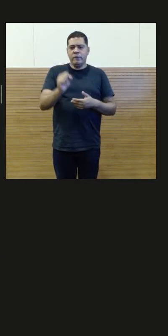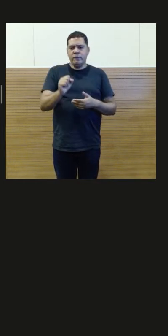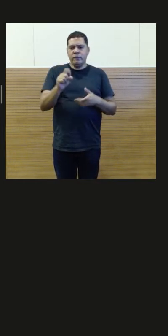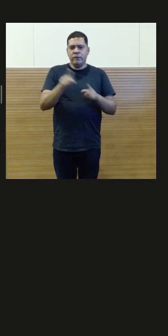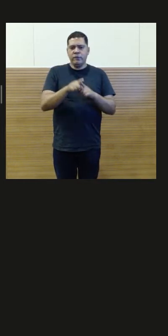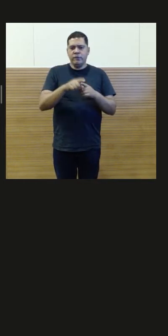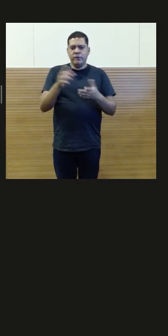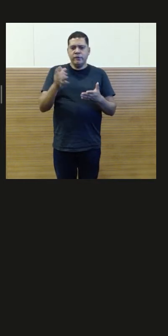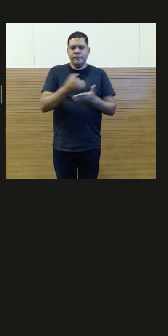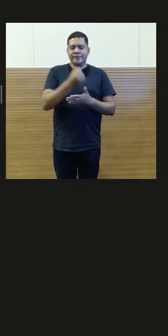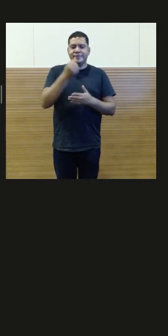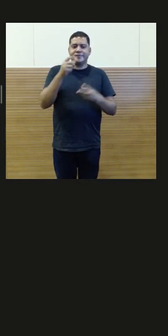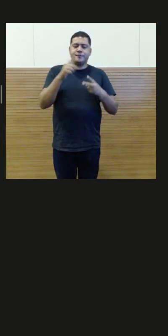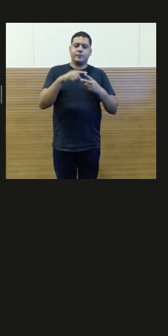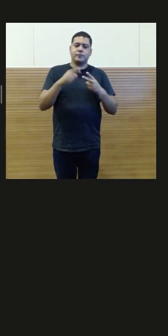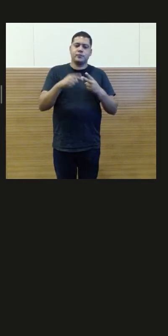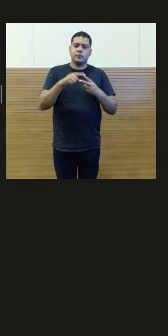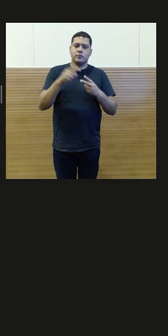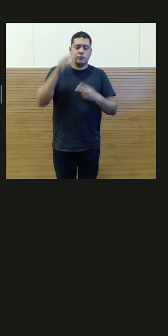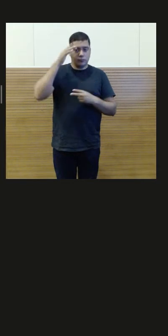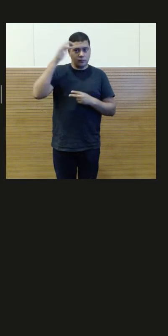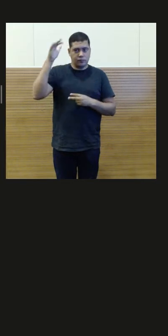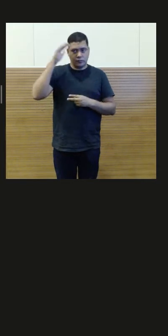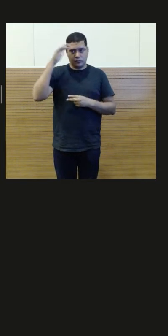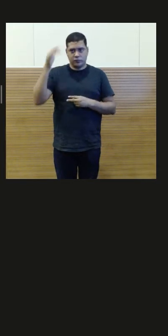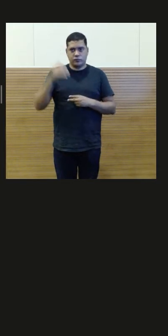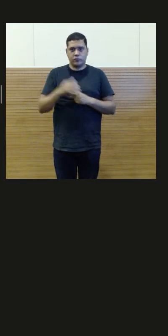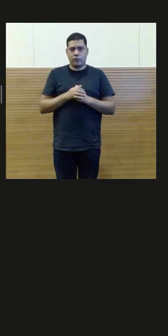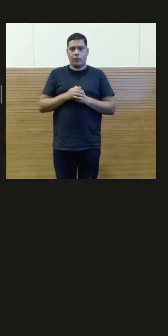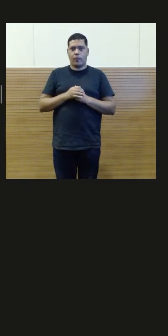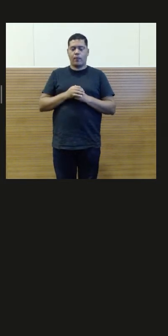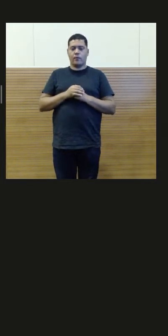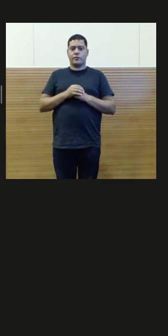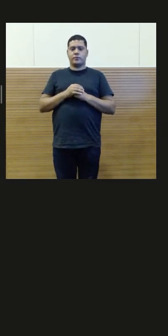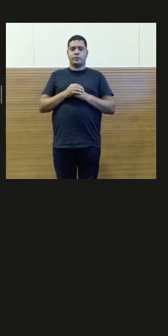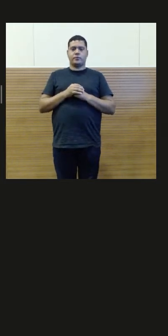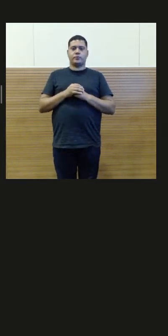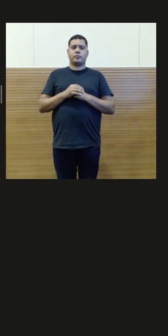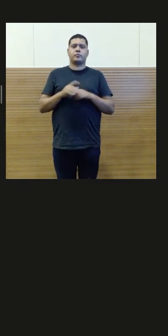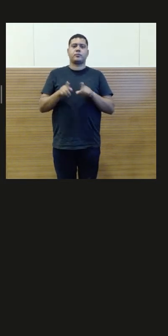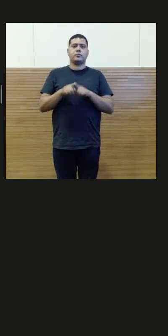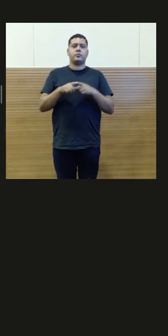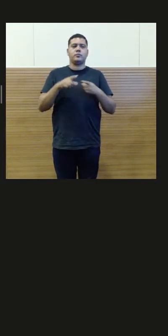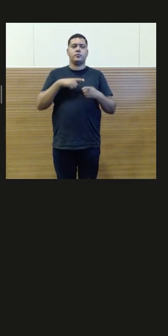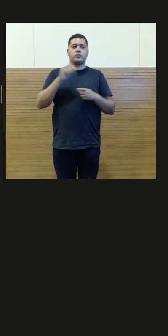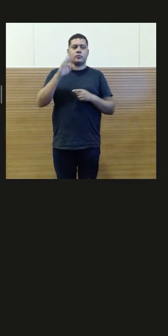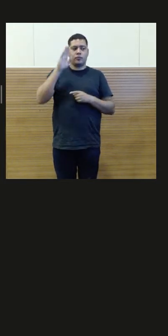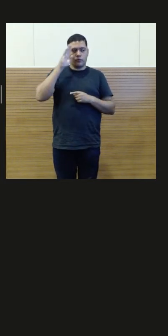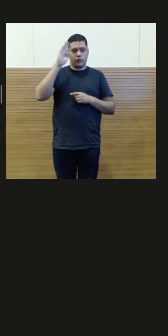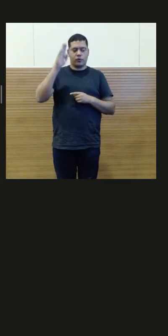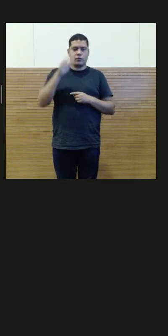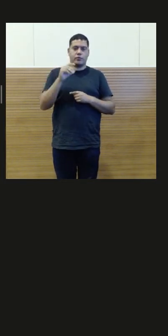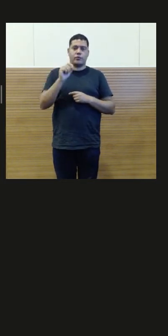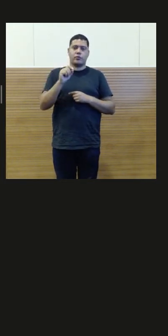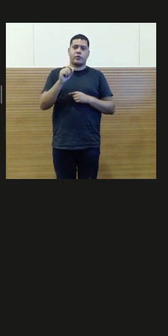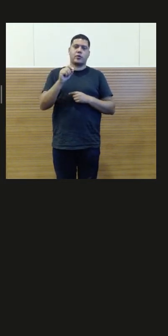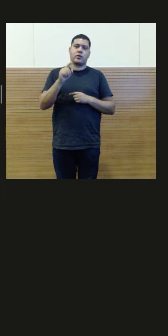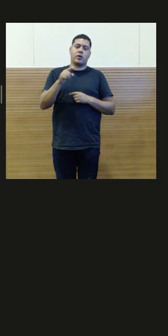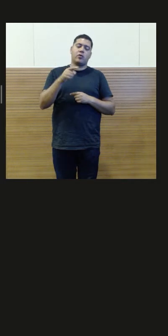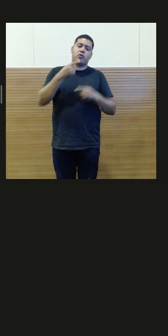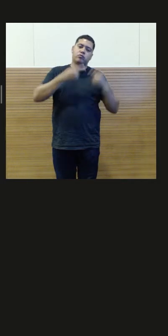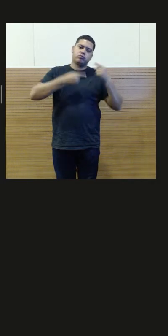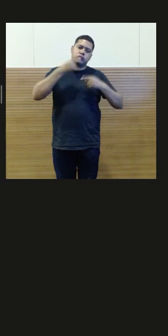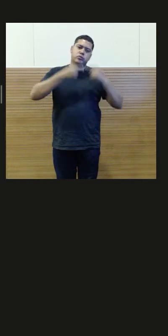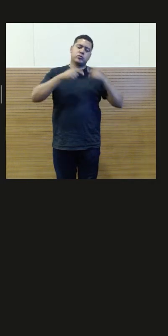above. It is based on explicit principles. Drafts were discussed and revised in meetings with public health